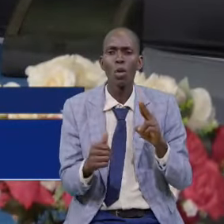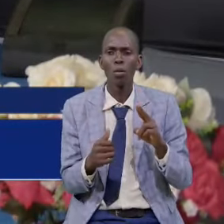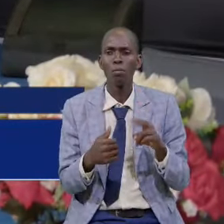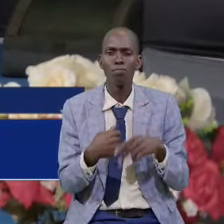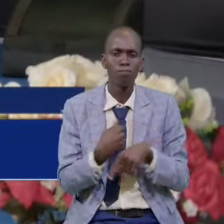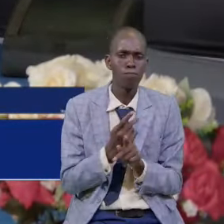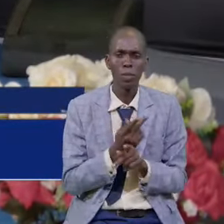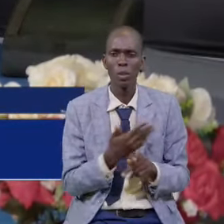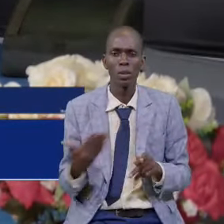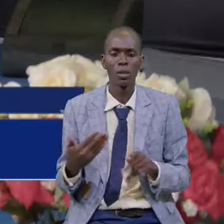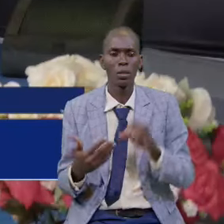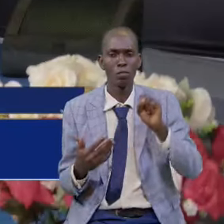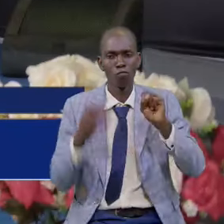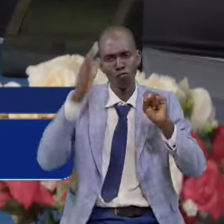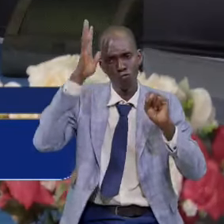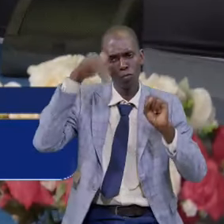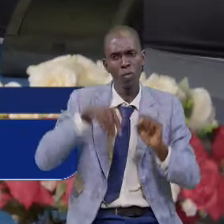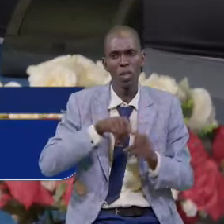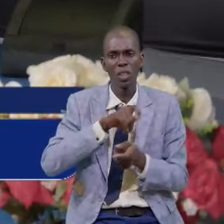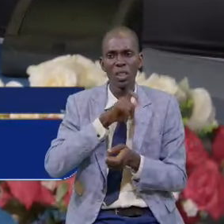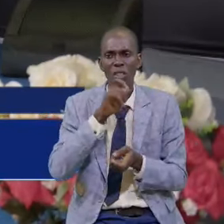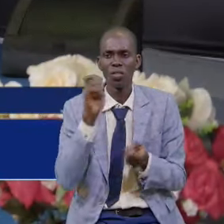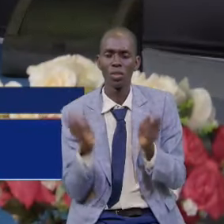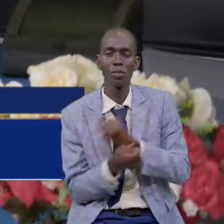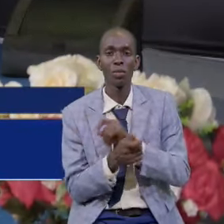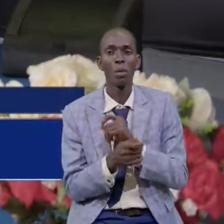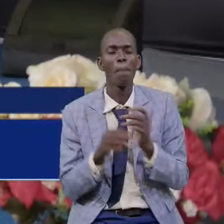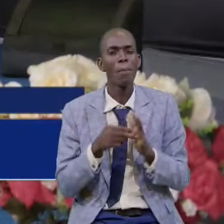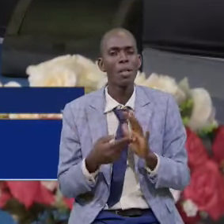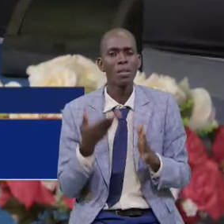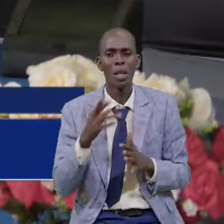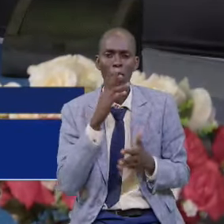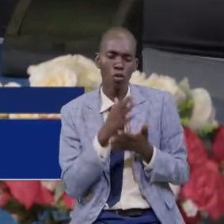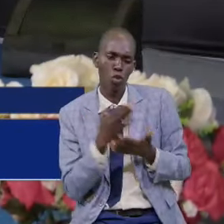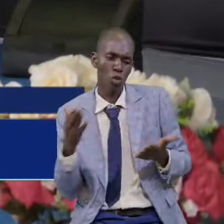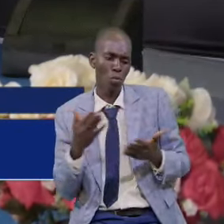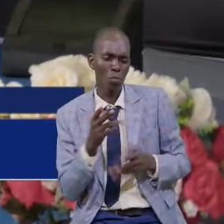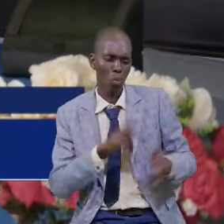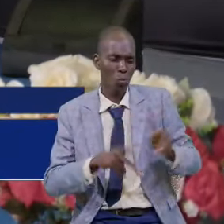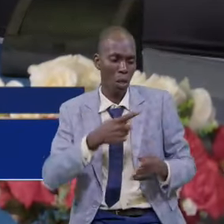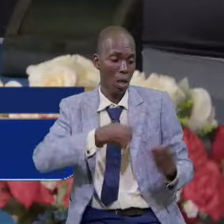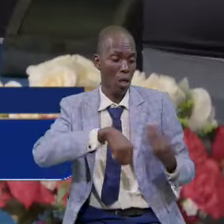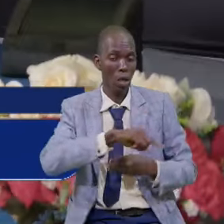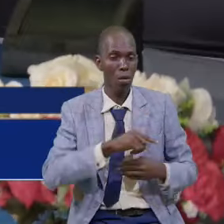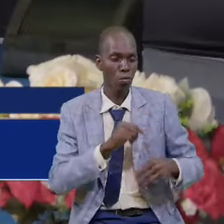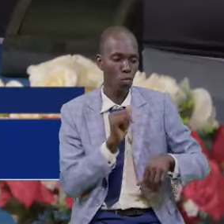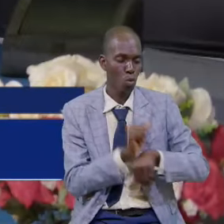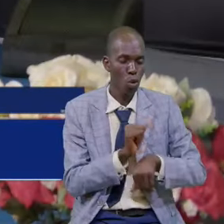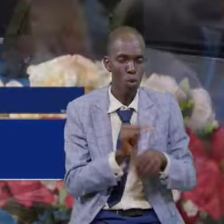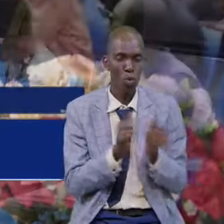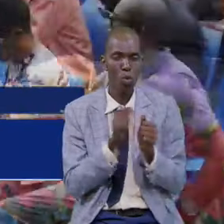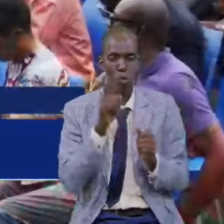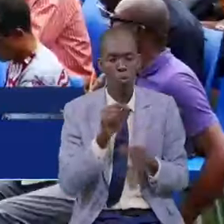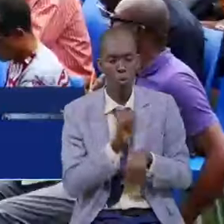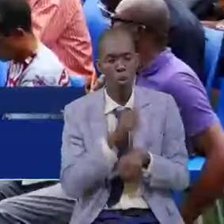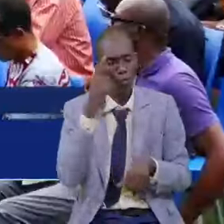transformationally. What that means is, there are subordinates, there are people around you, they are working with you, they are working by you, and they are supporting you, but